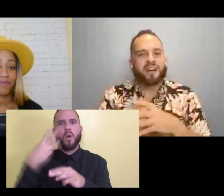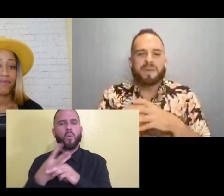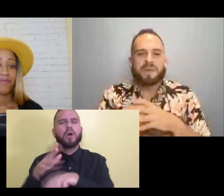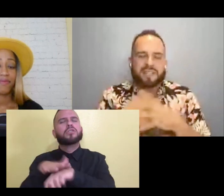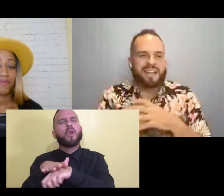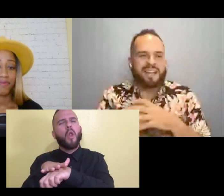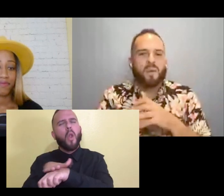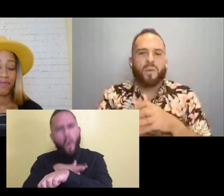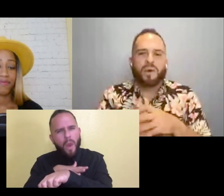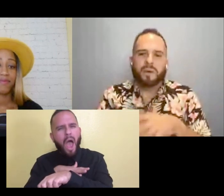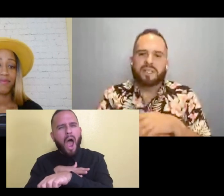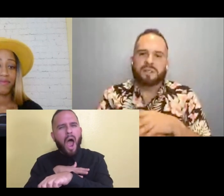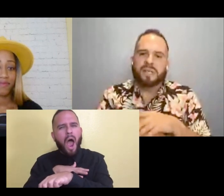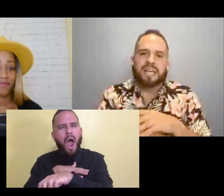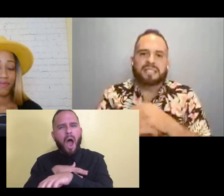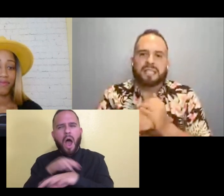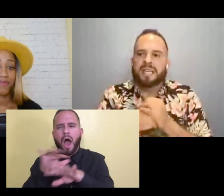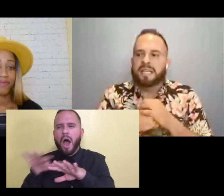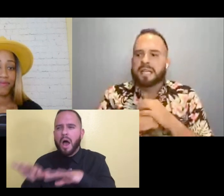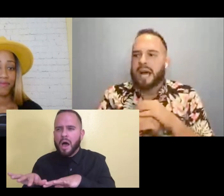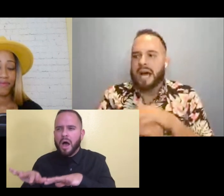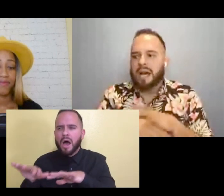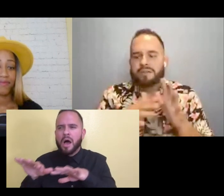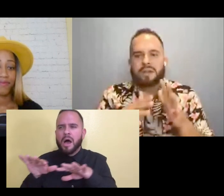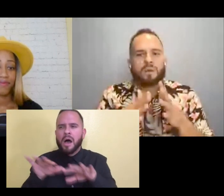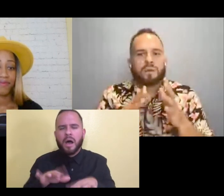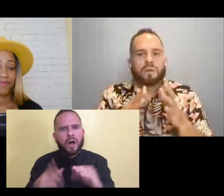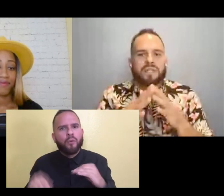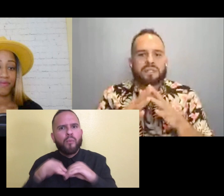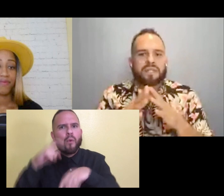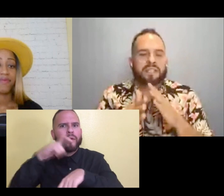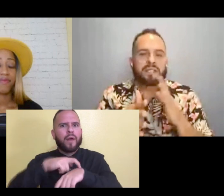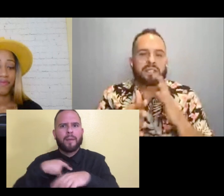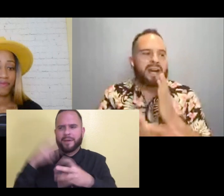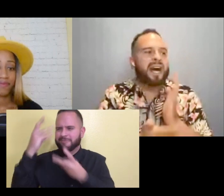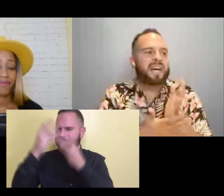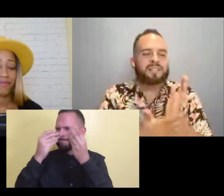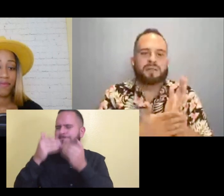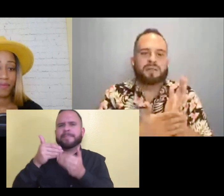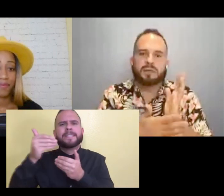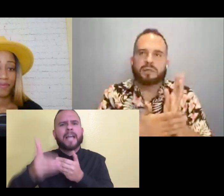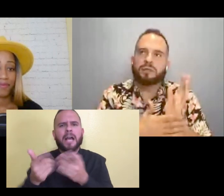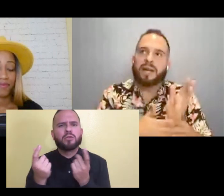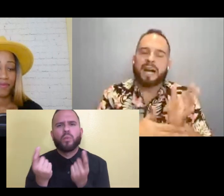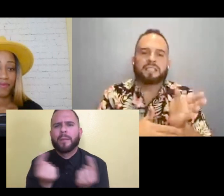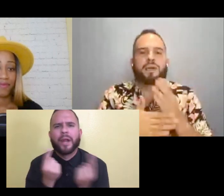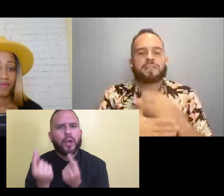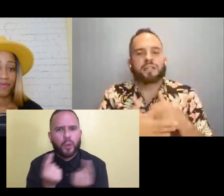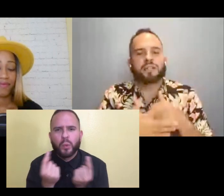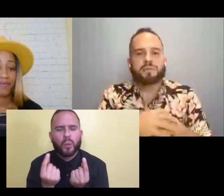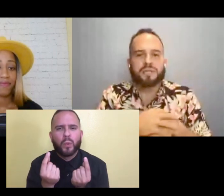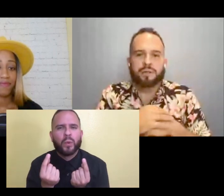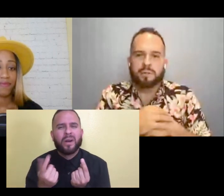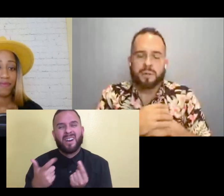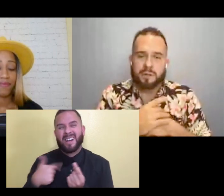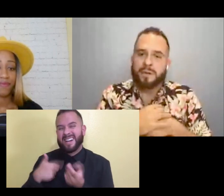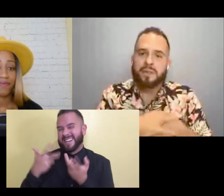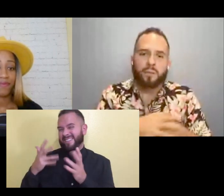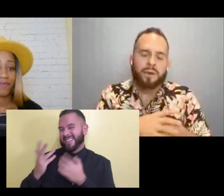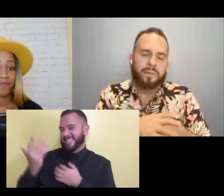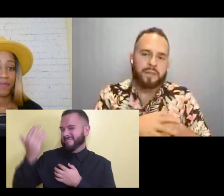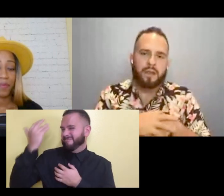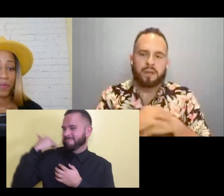just had an opportunity to think, like, okay, what do I want to do next? And I've known since my high school. So during high school, I took a trip to Europe. It